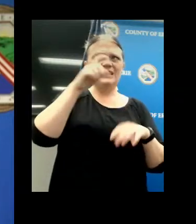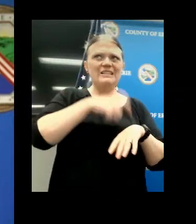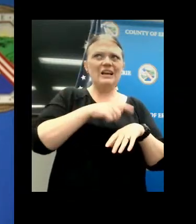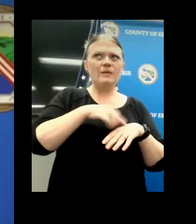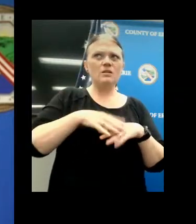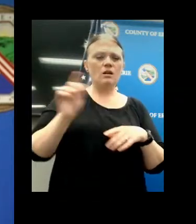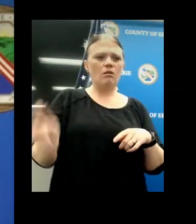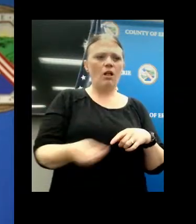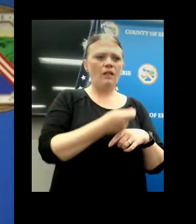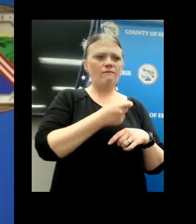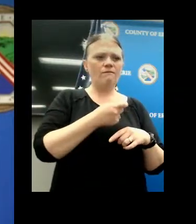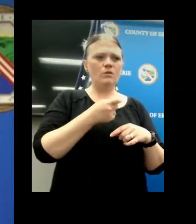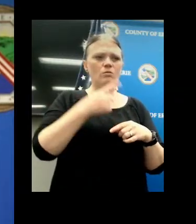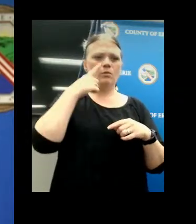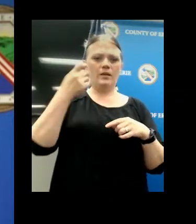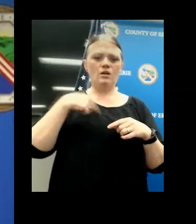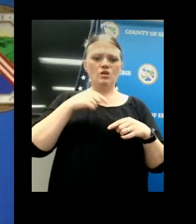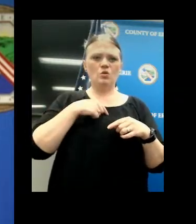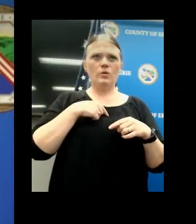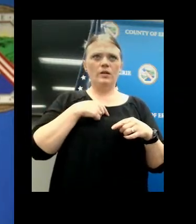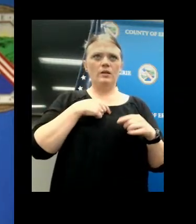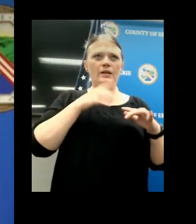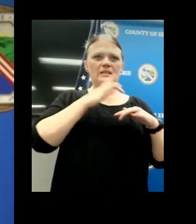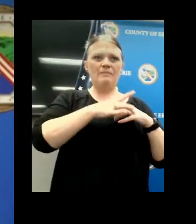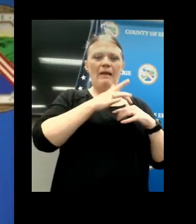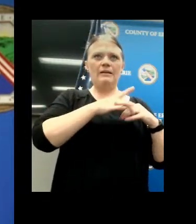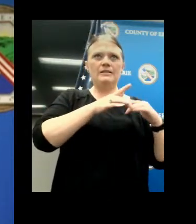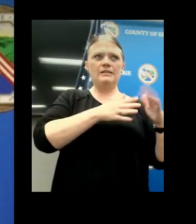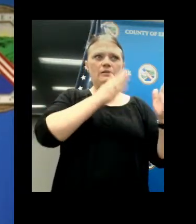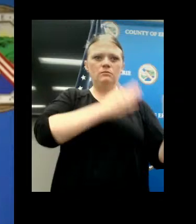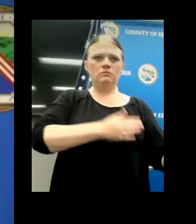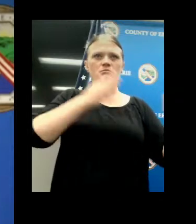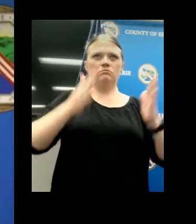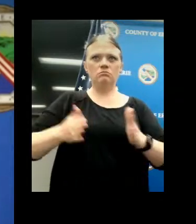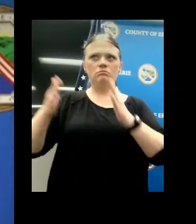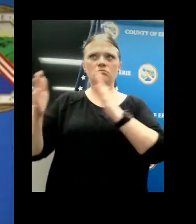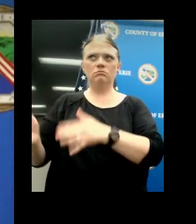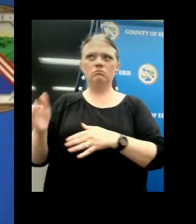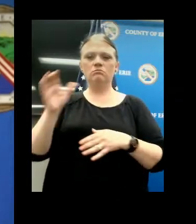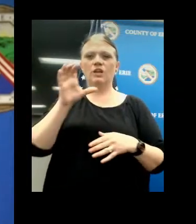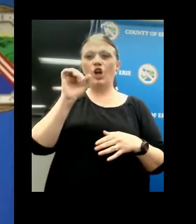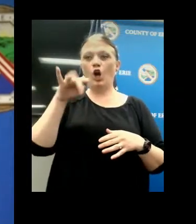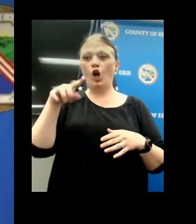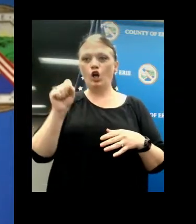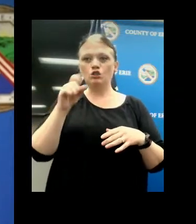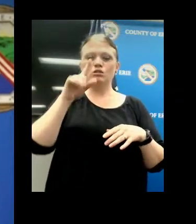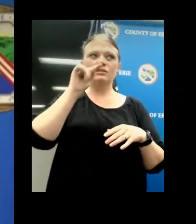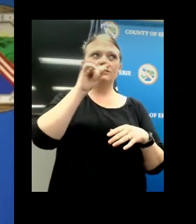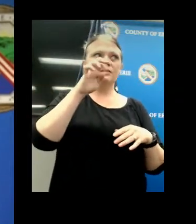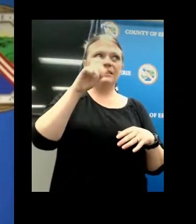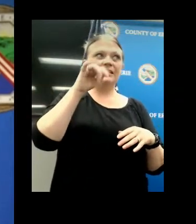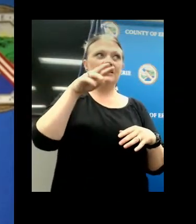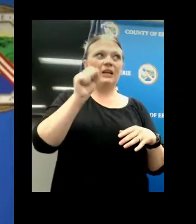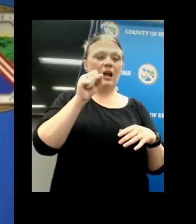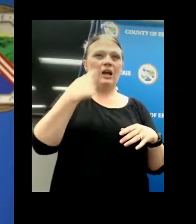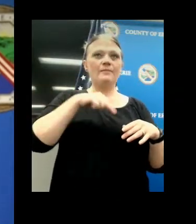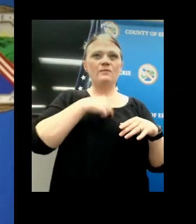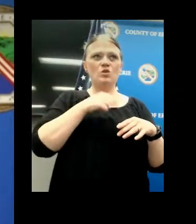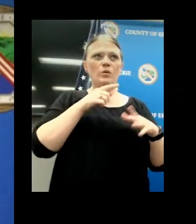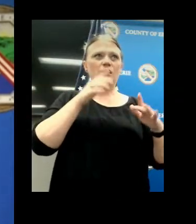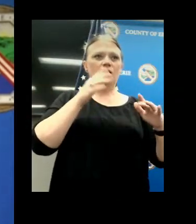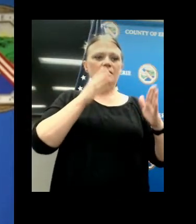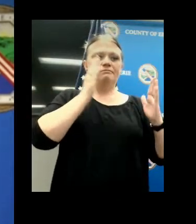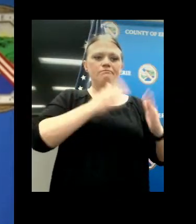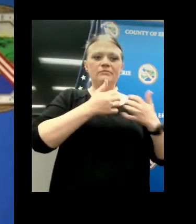golf courses? Well, early on, we spaced them out for social distancing. Early on, before we had golf carts, we spaced our tee times out to increase